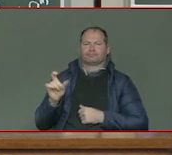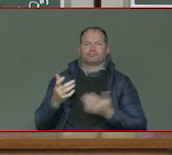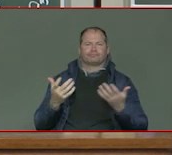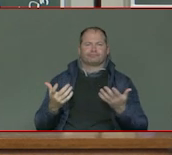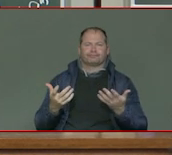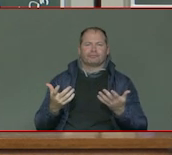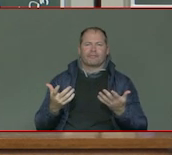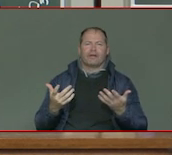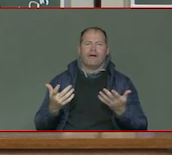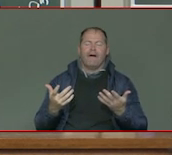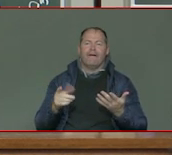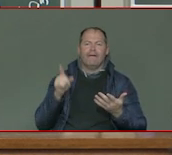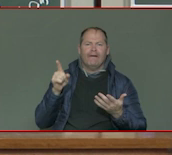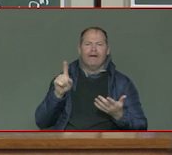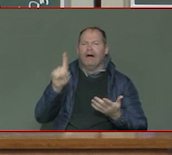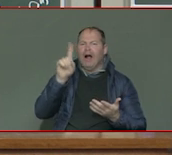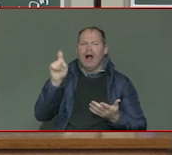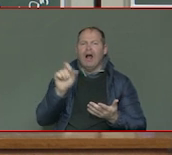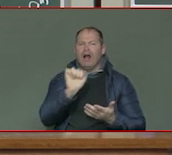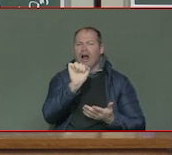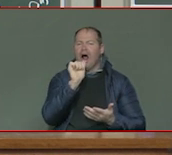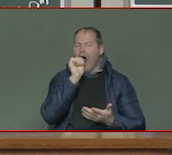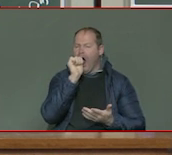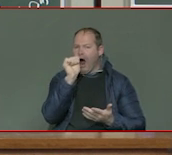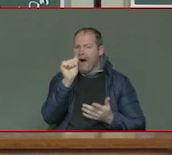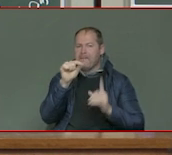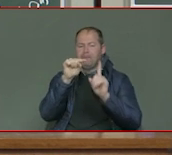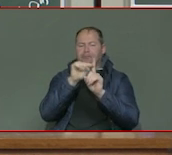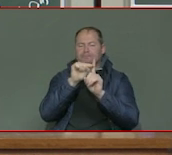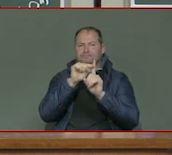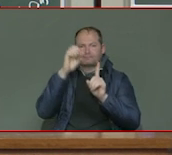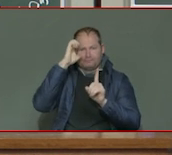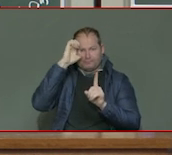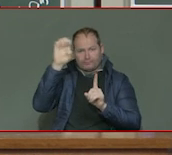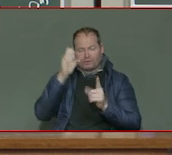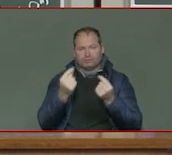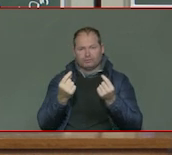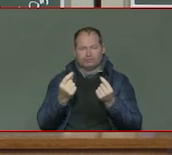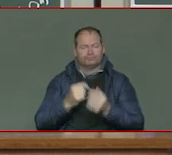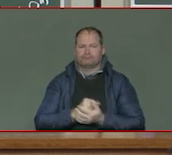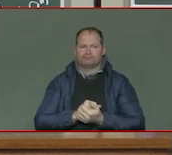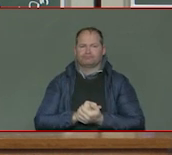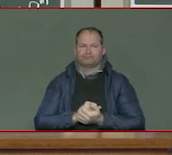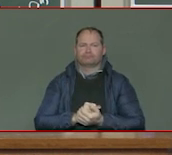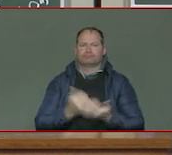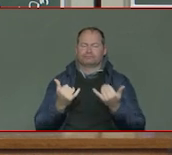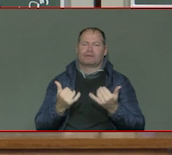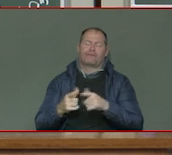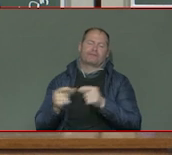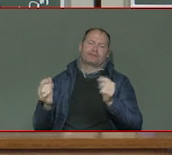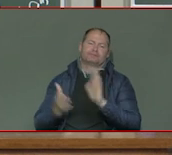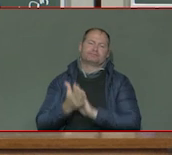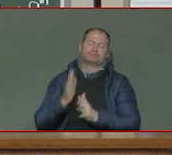most of the time, they will not ask you to write your answer with positive exponents when you differentiate using rules. So you can leave it there.